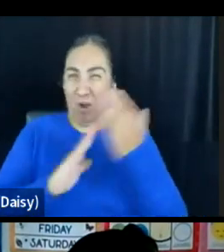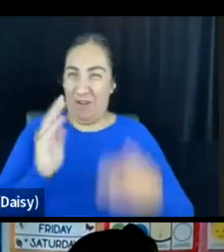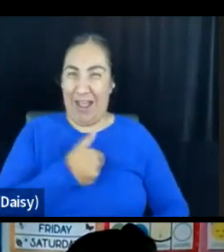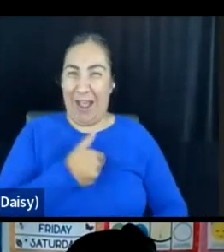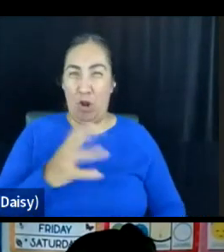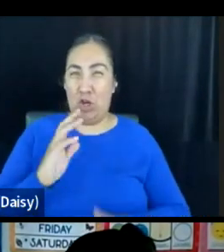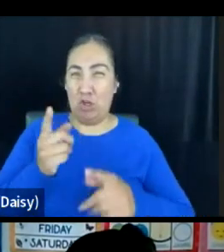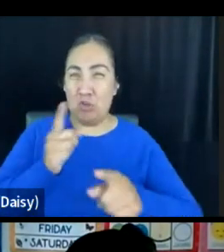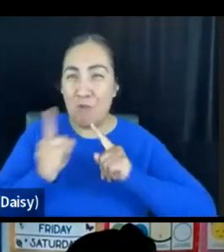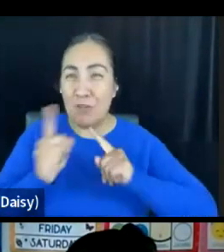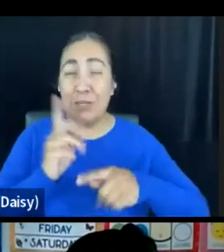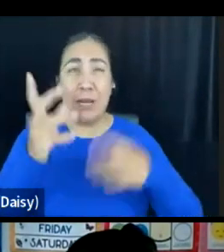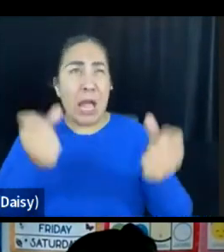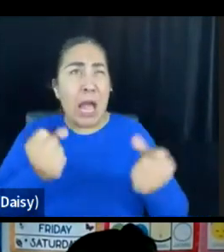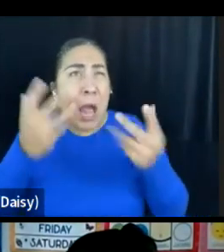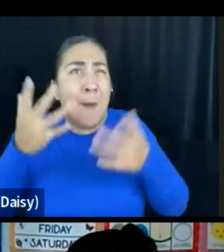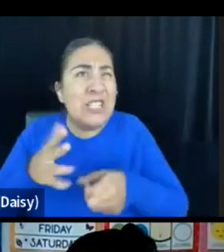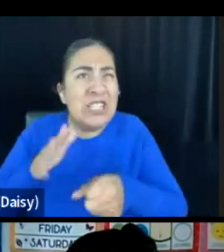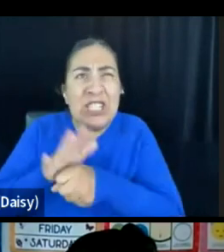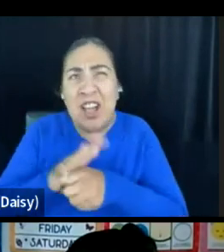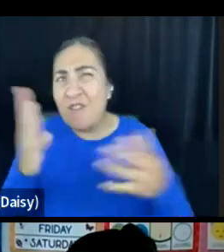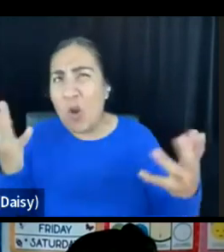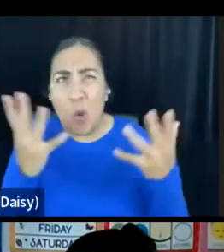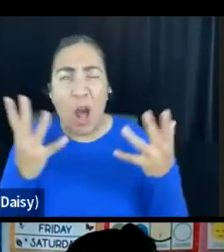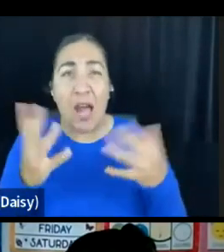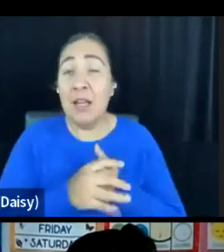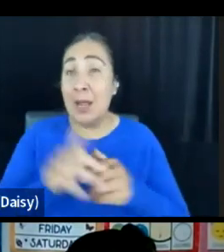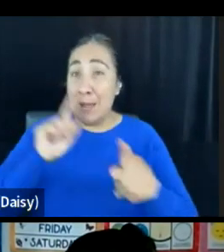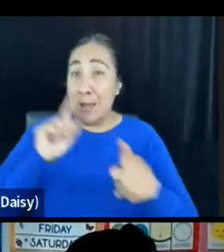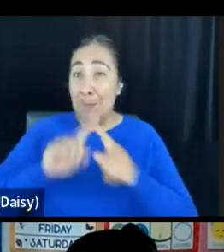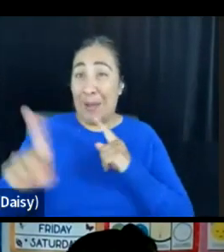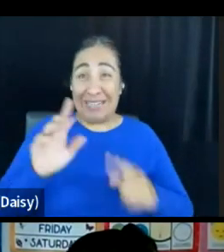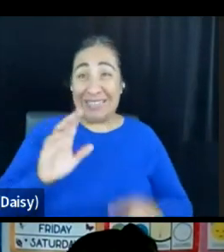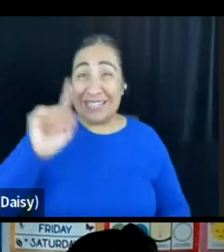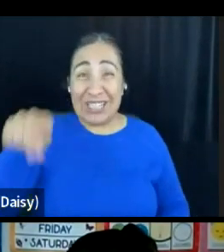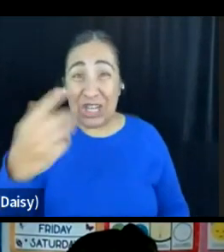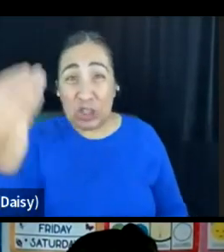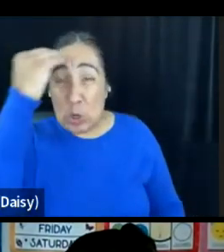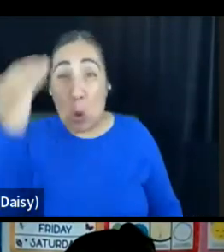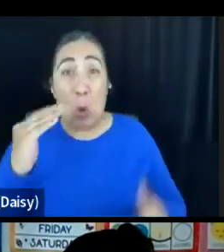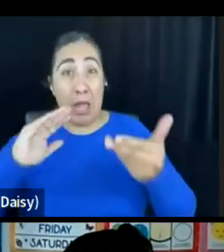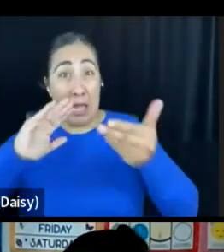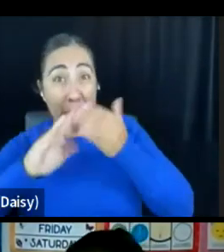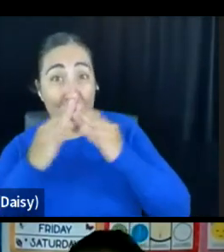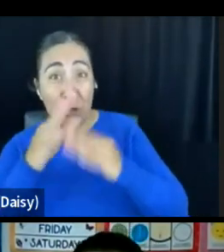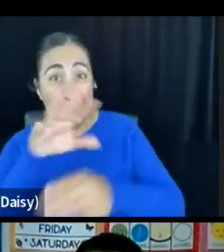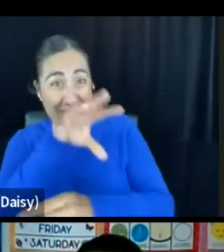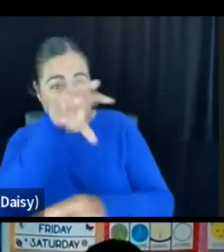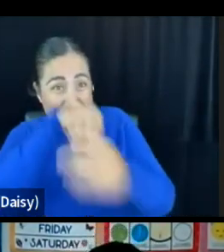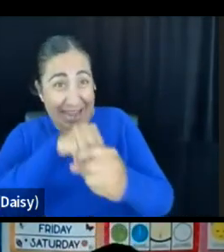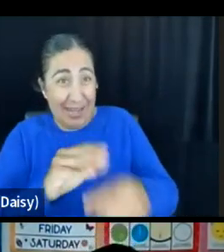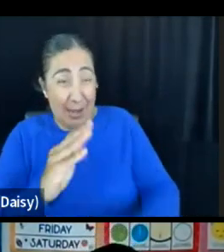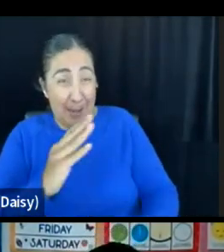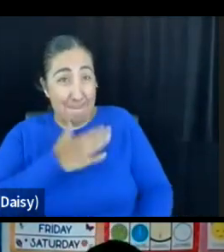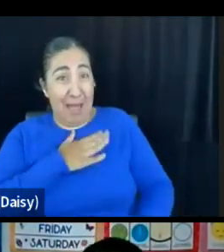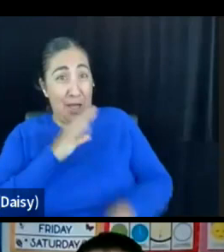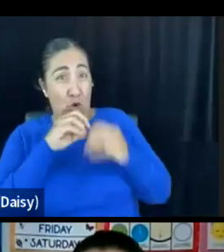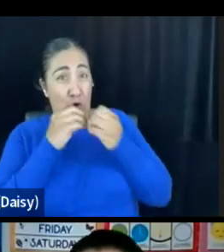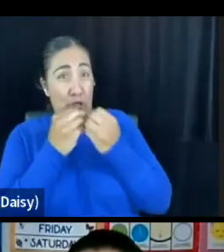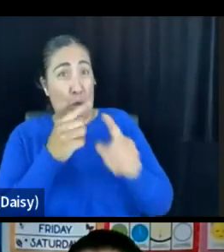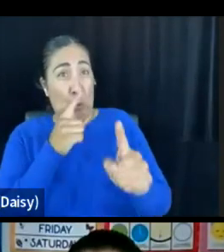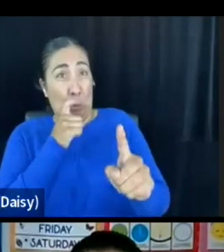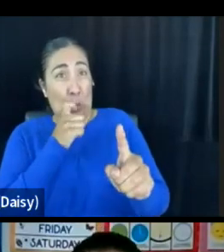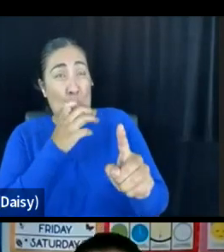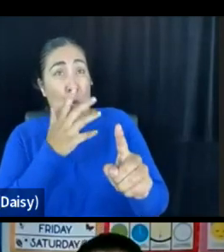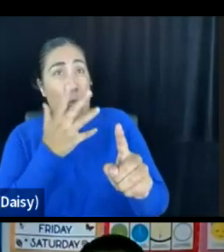how much is enough, et cetera. But just to know that there's a community inside your organization who cares to know and who